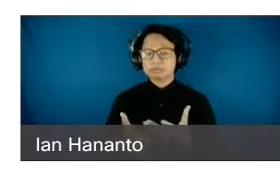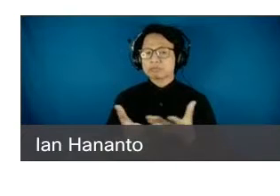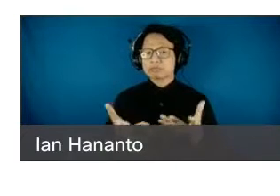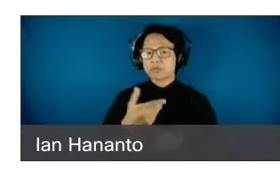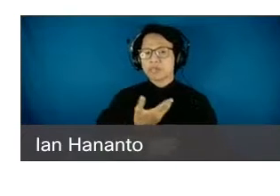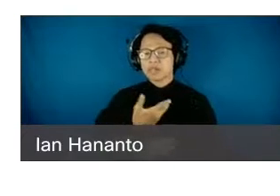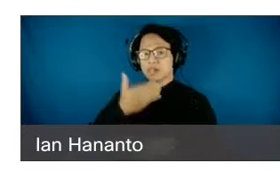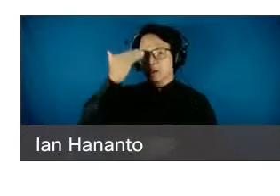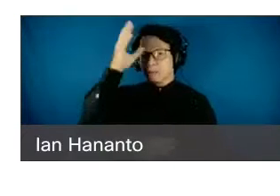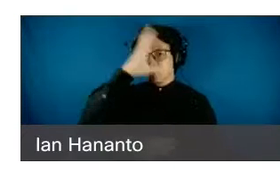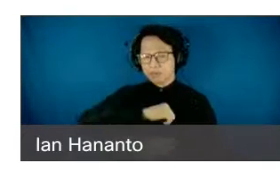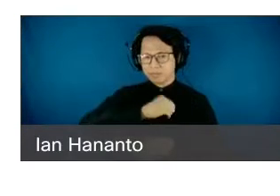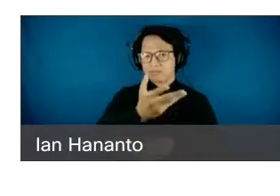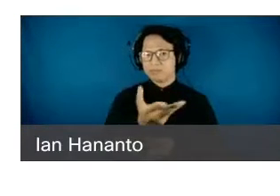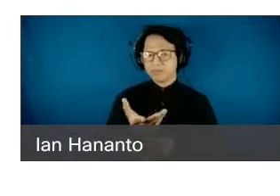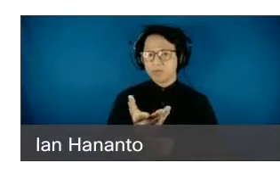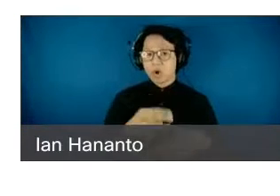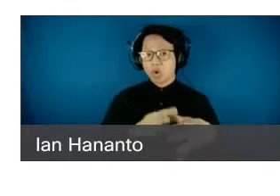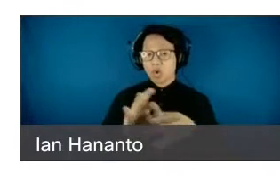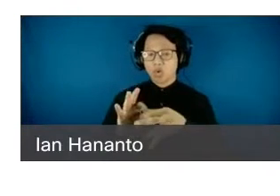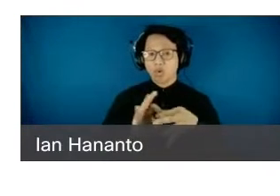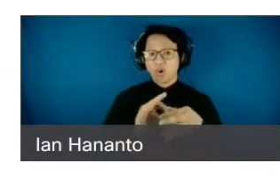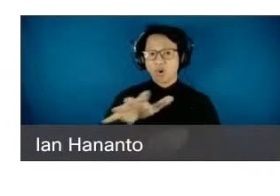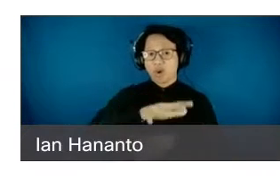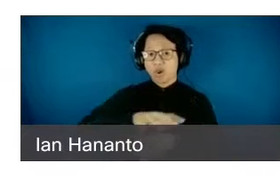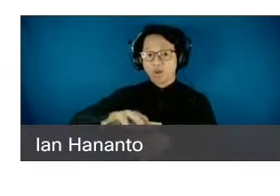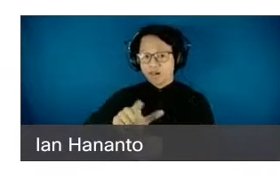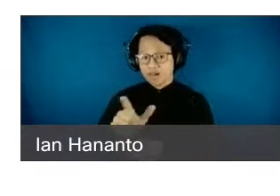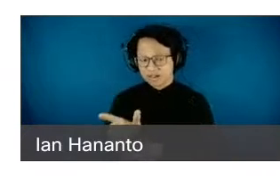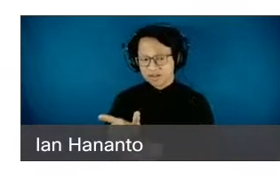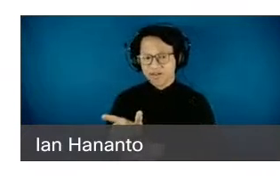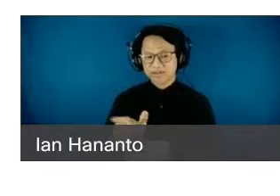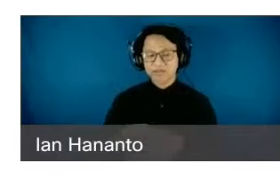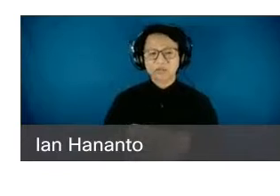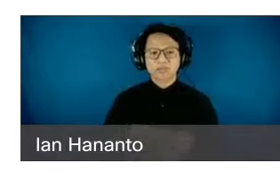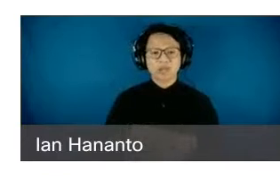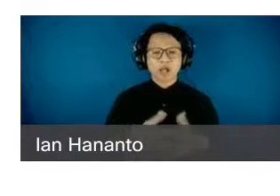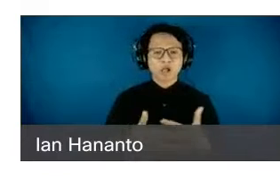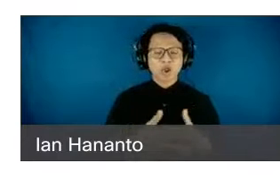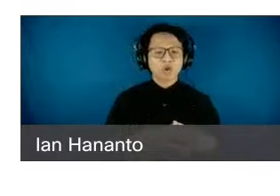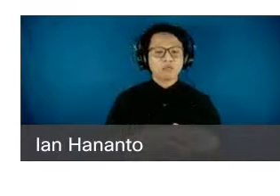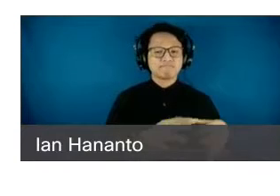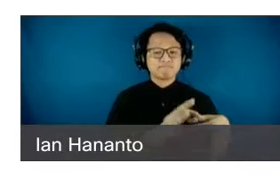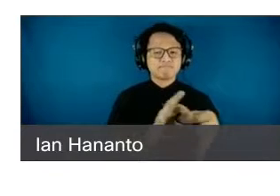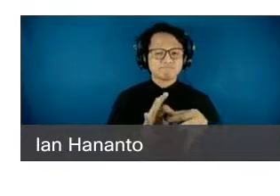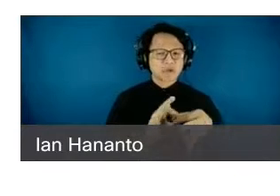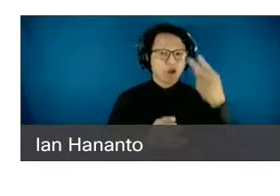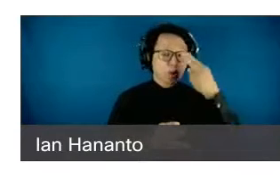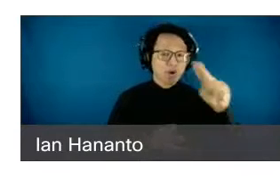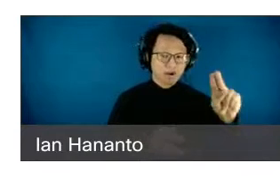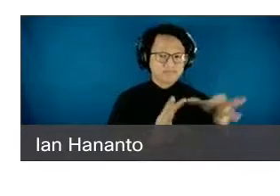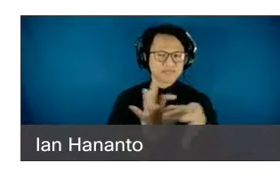our first 2 local partners, Africa Skills Hub and the Latin America Leadership Academy. There